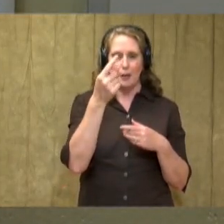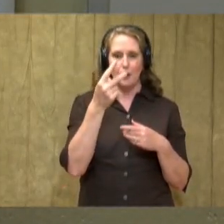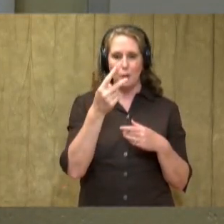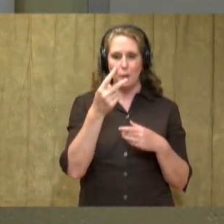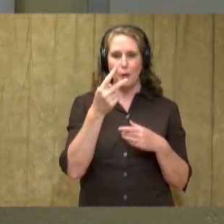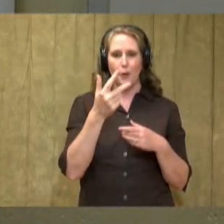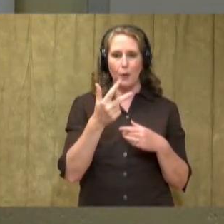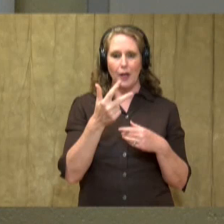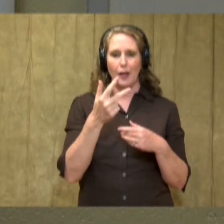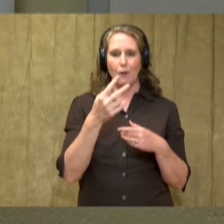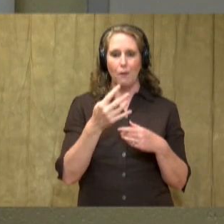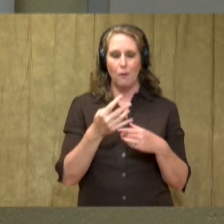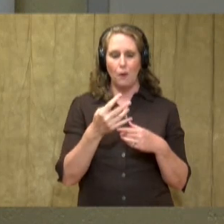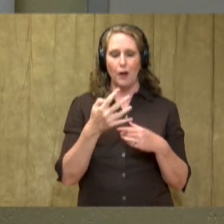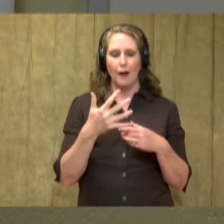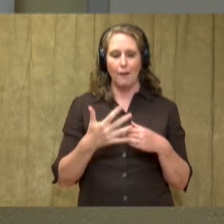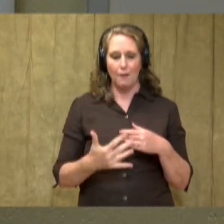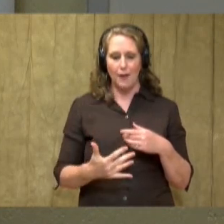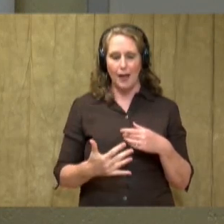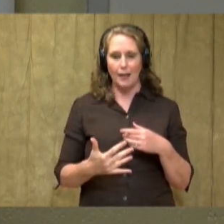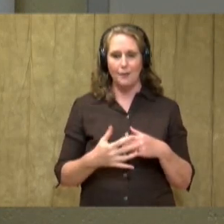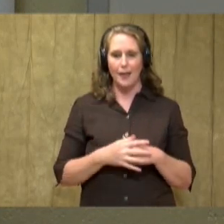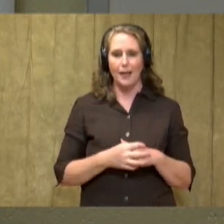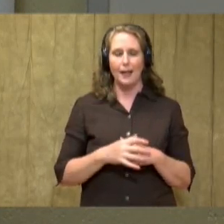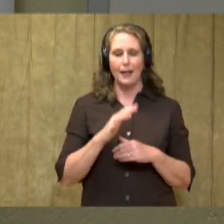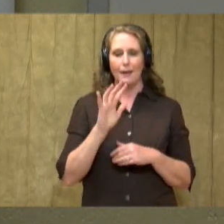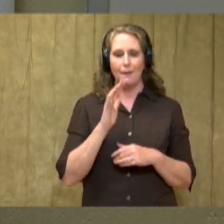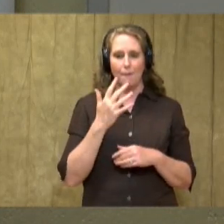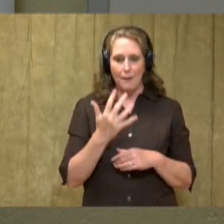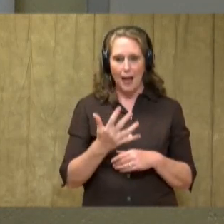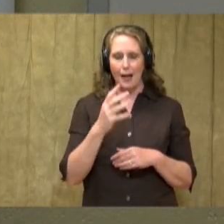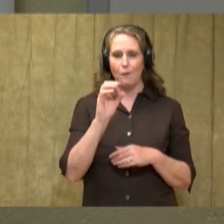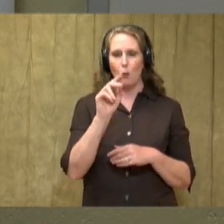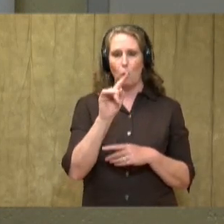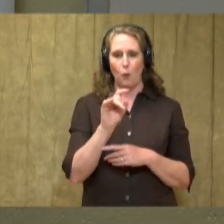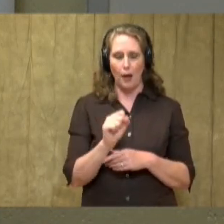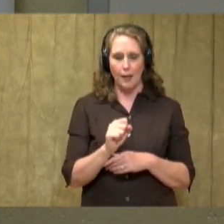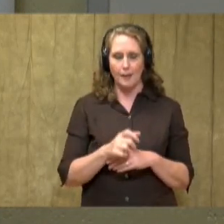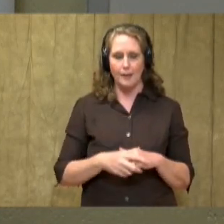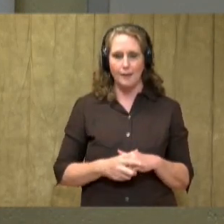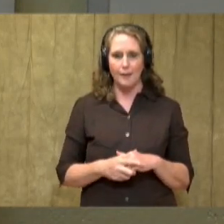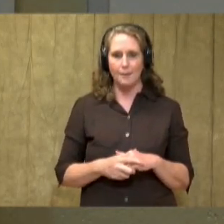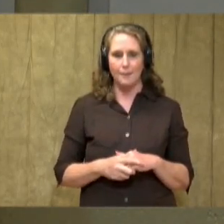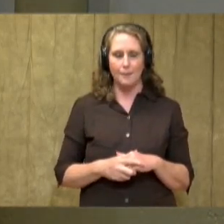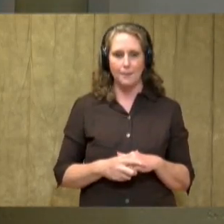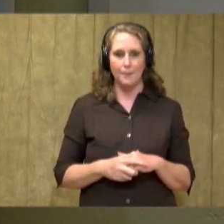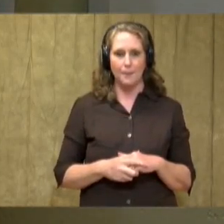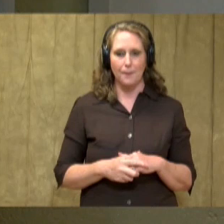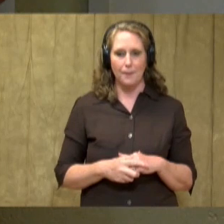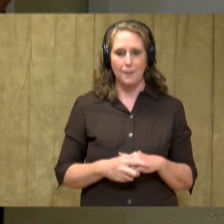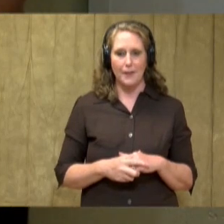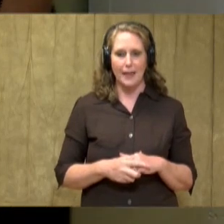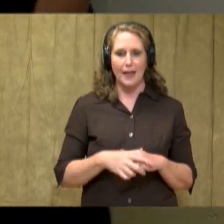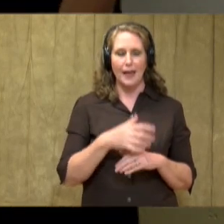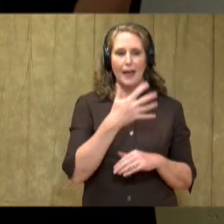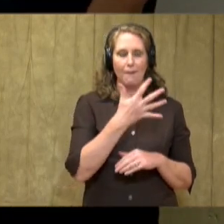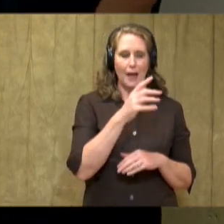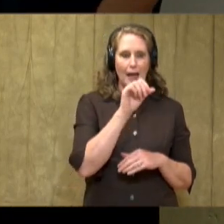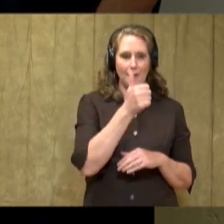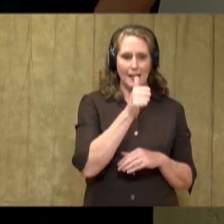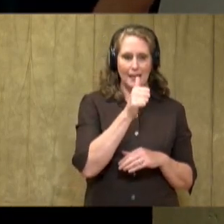2, 3, 4, 5. We have 5 ones. 5